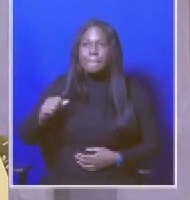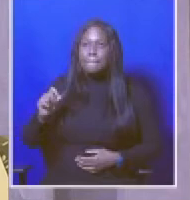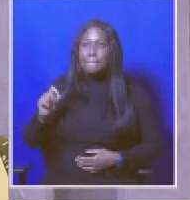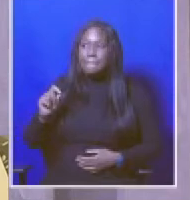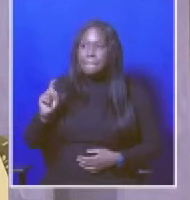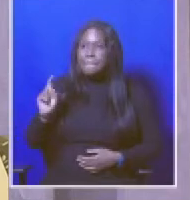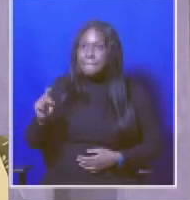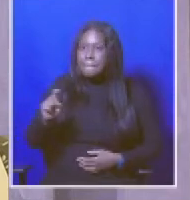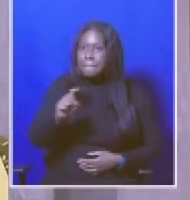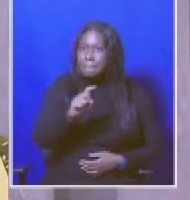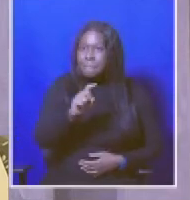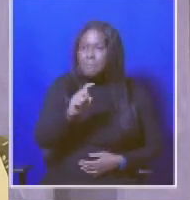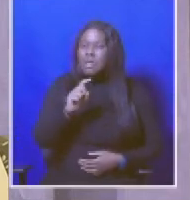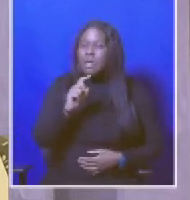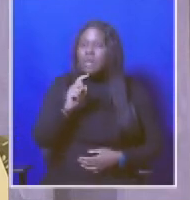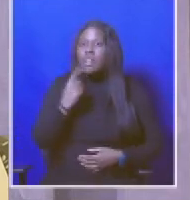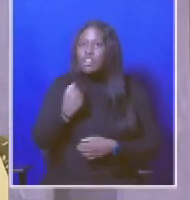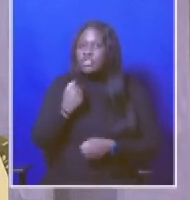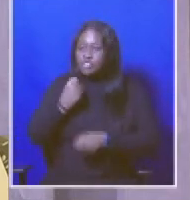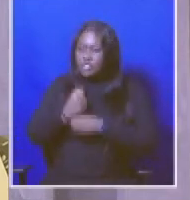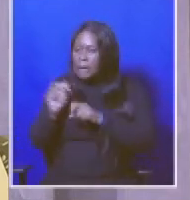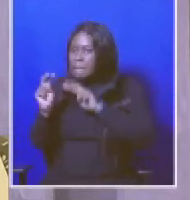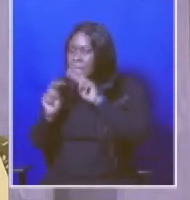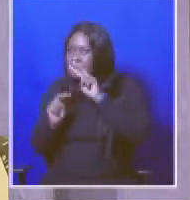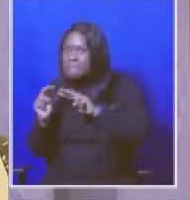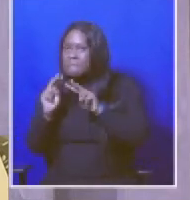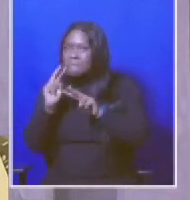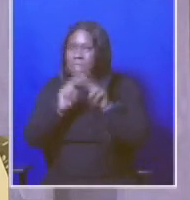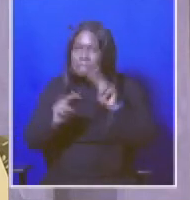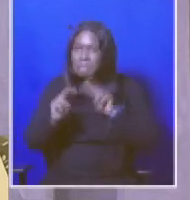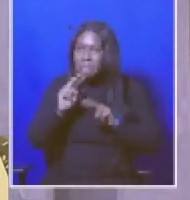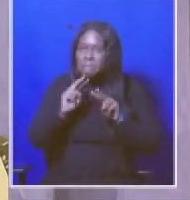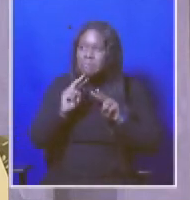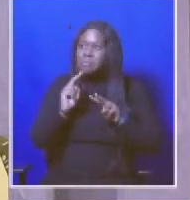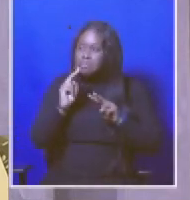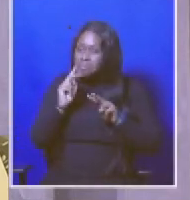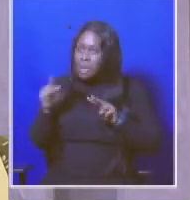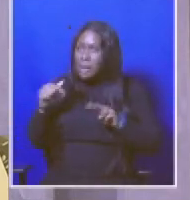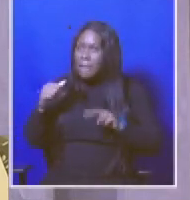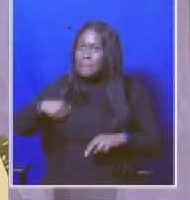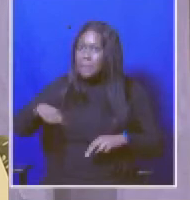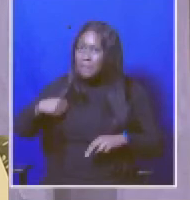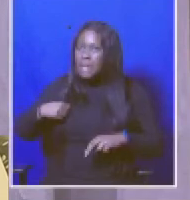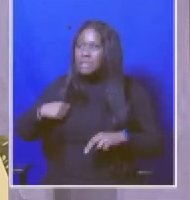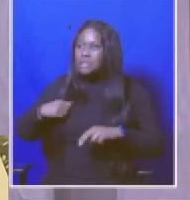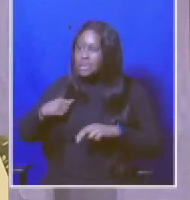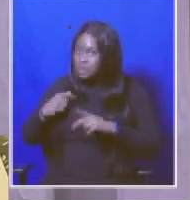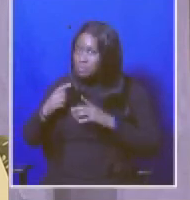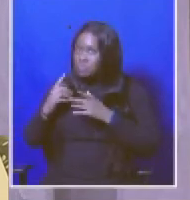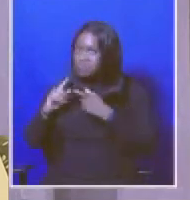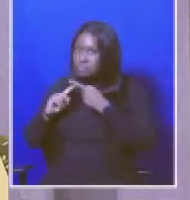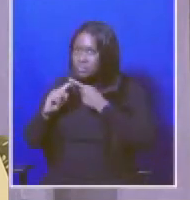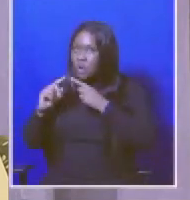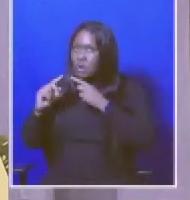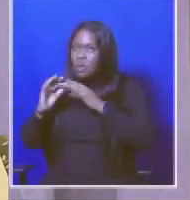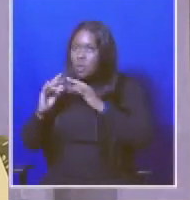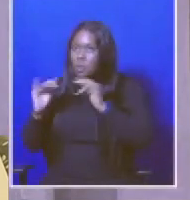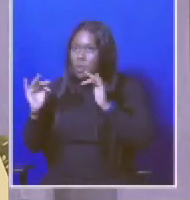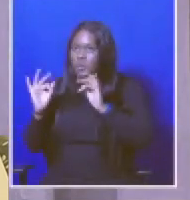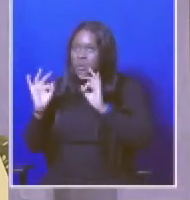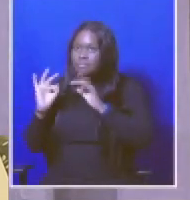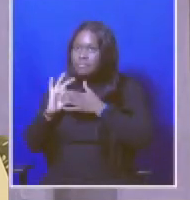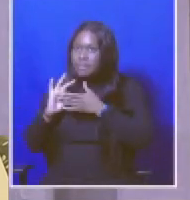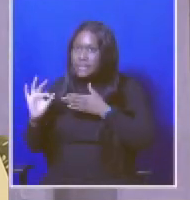conducted last year revealed that the number of dysfunctional municipalities had increased from 64